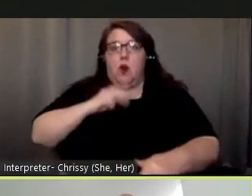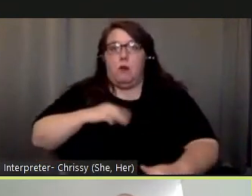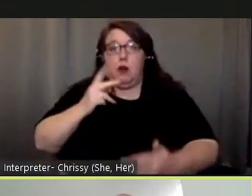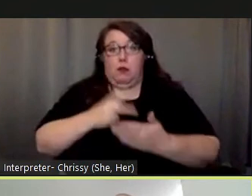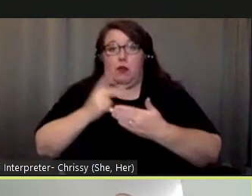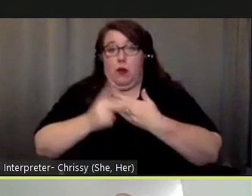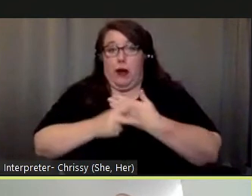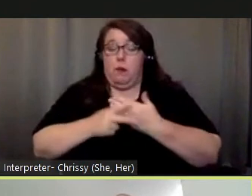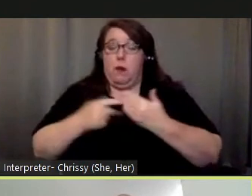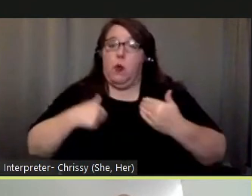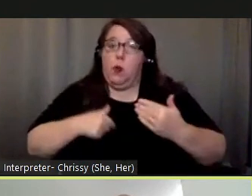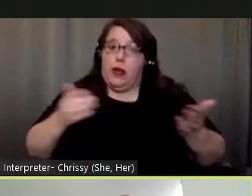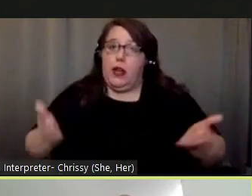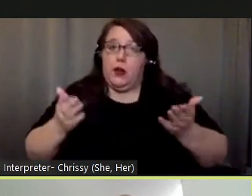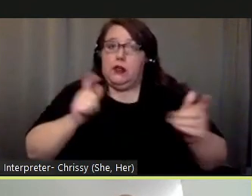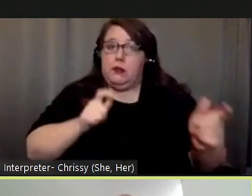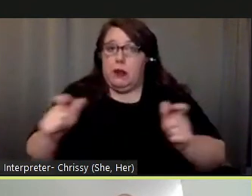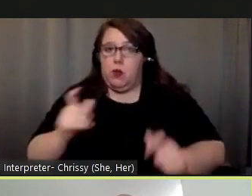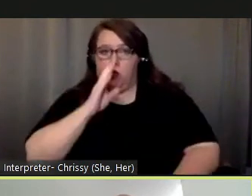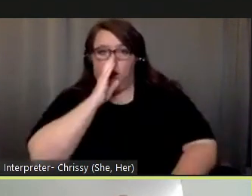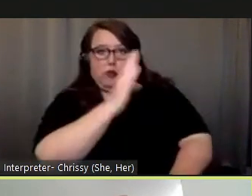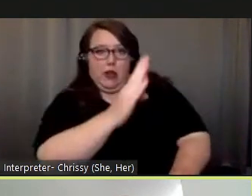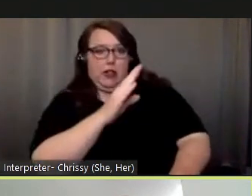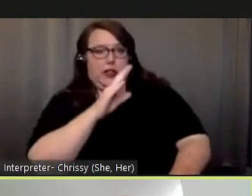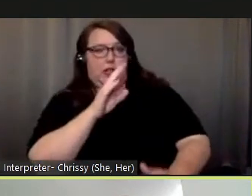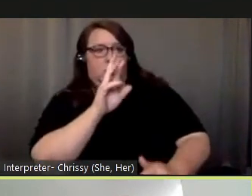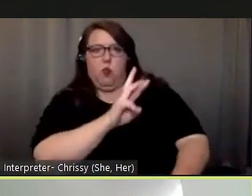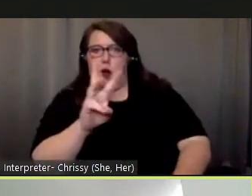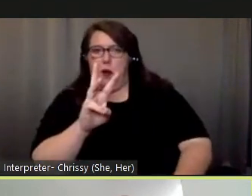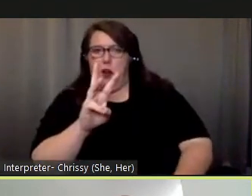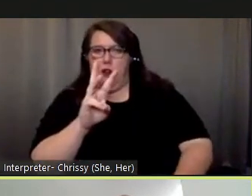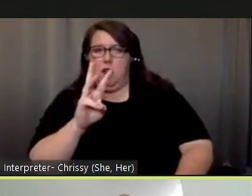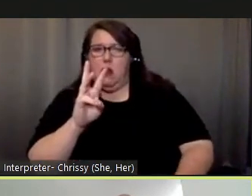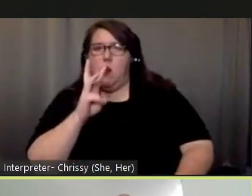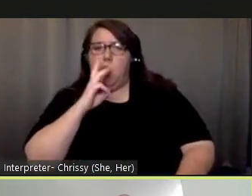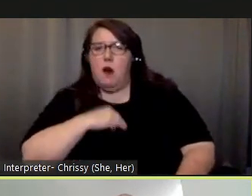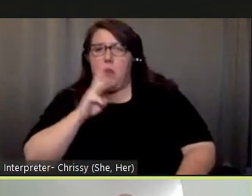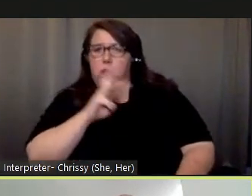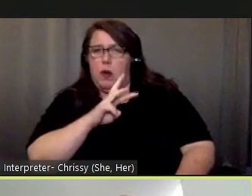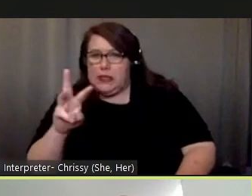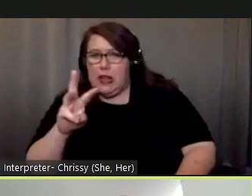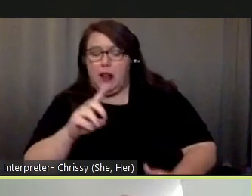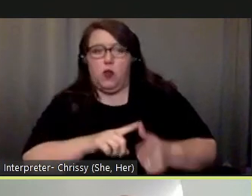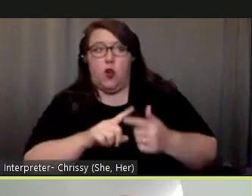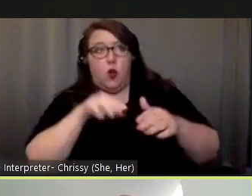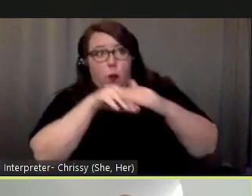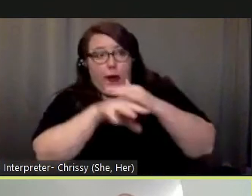encourage people to, go directly to the Walmart website, go directly, call your local Walmart and figure out